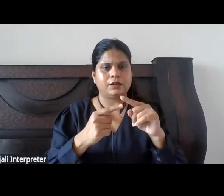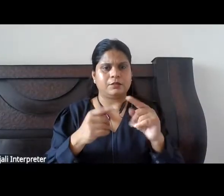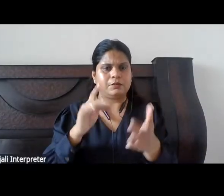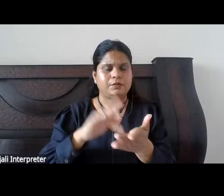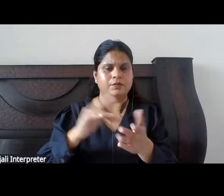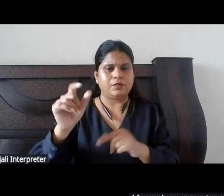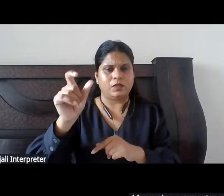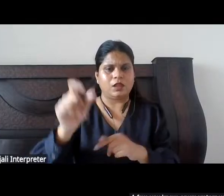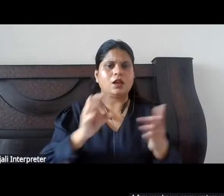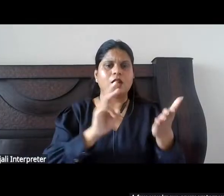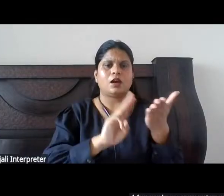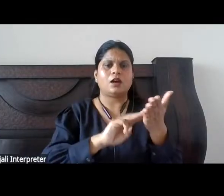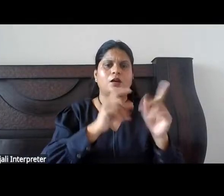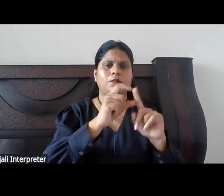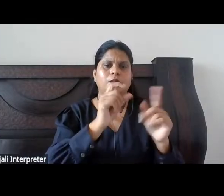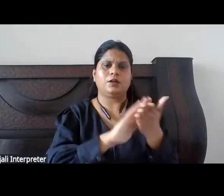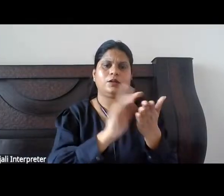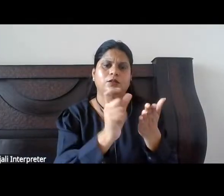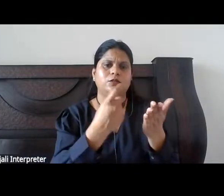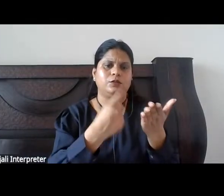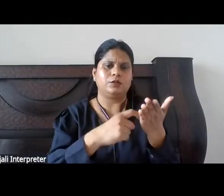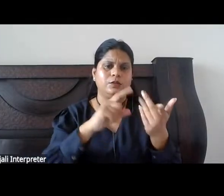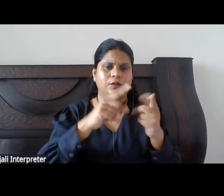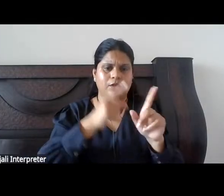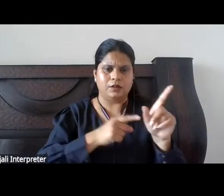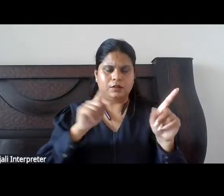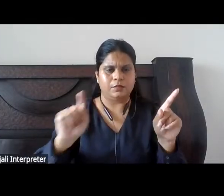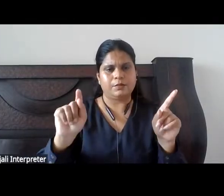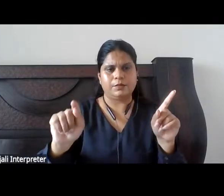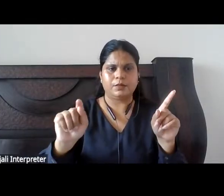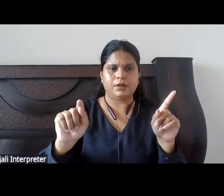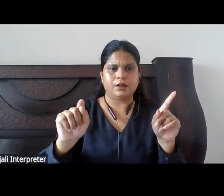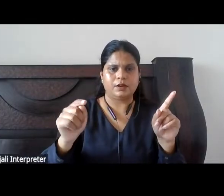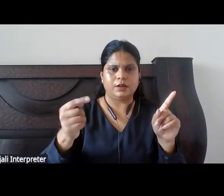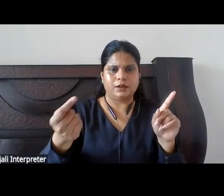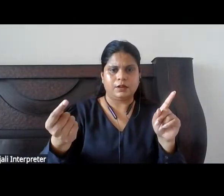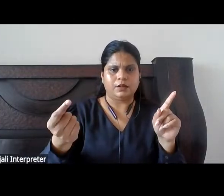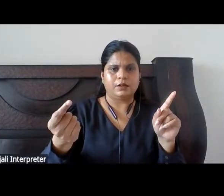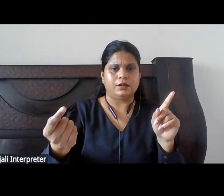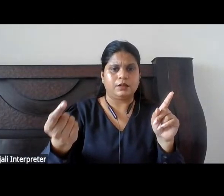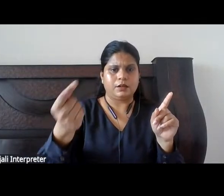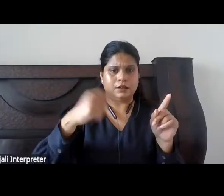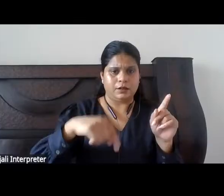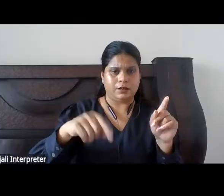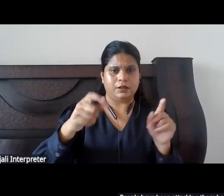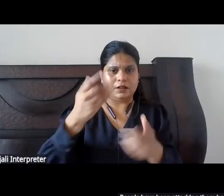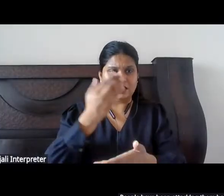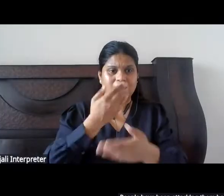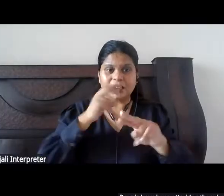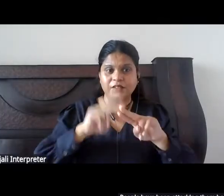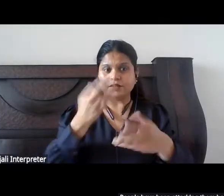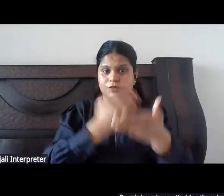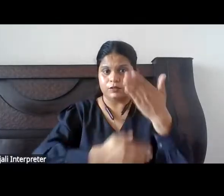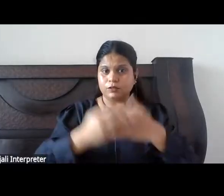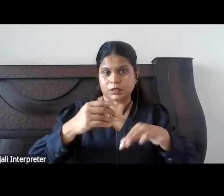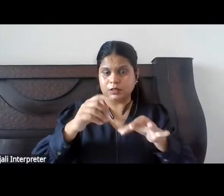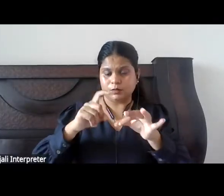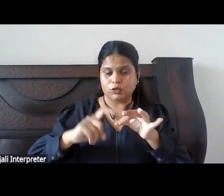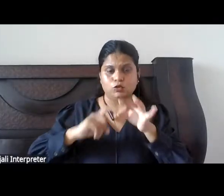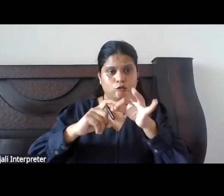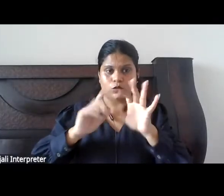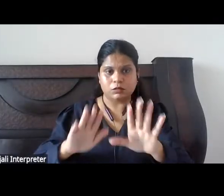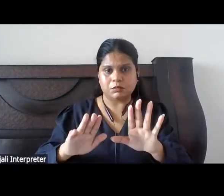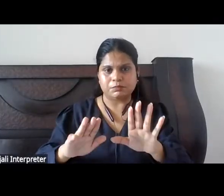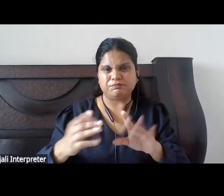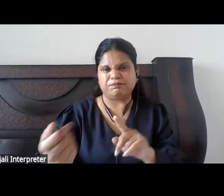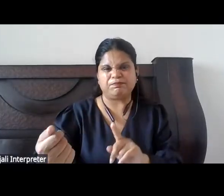Madurai. People have been attacking them because the moment they asked the disability question. And that was also an issue